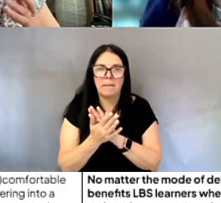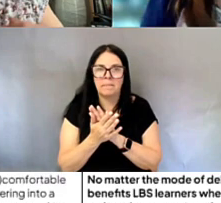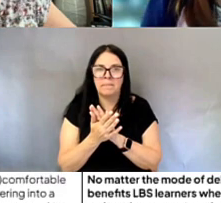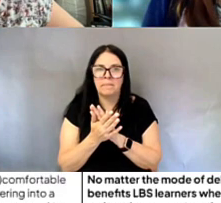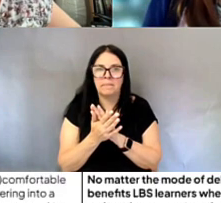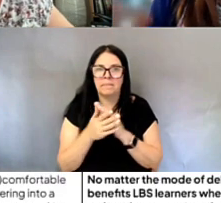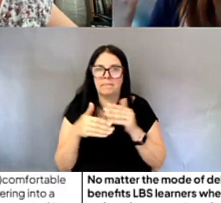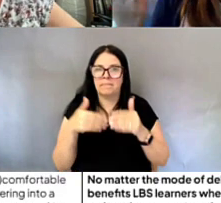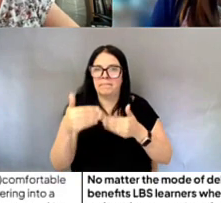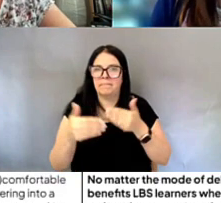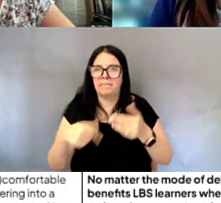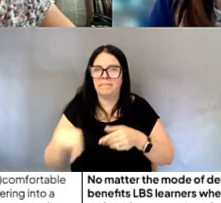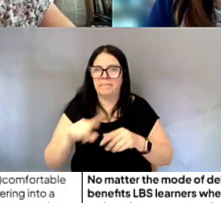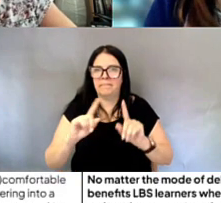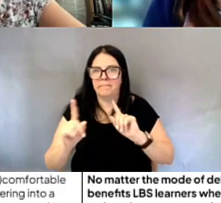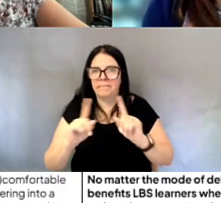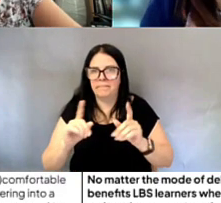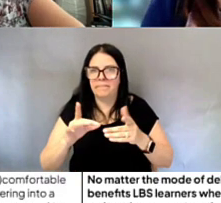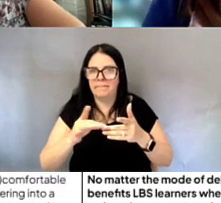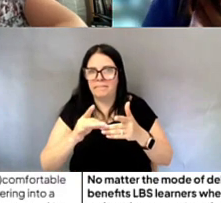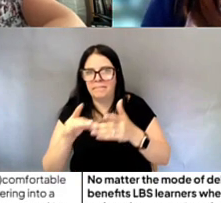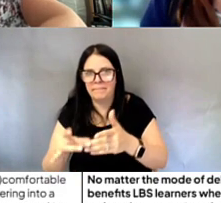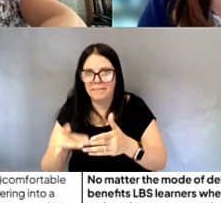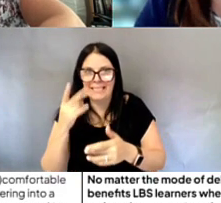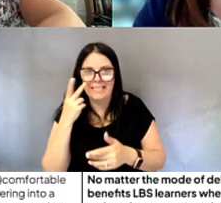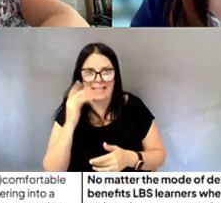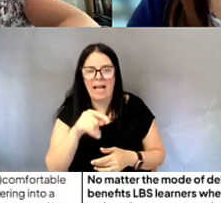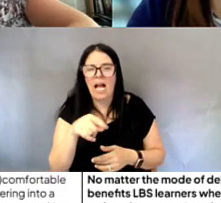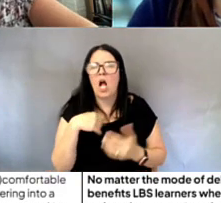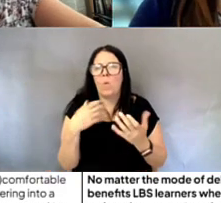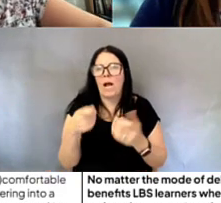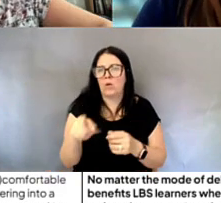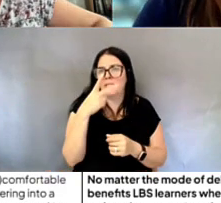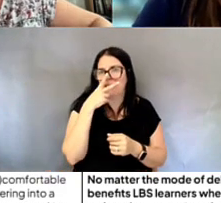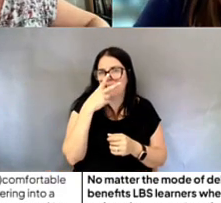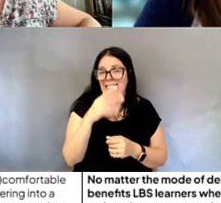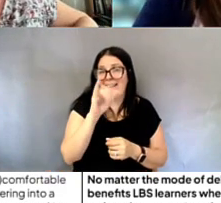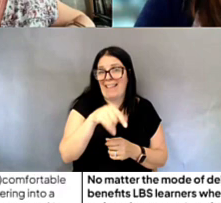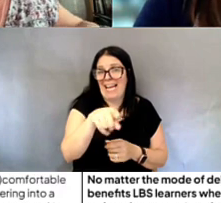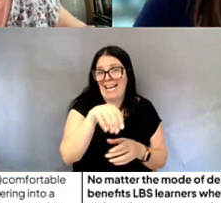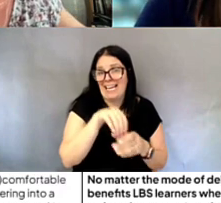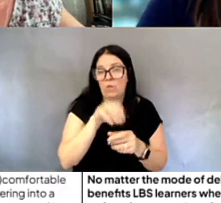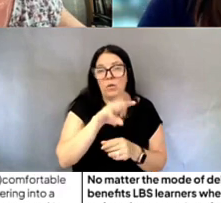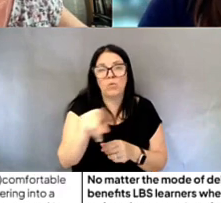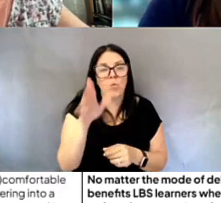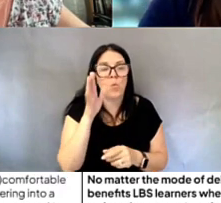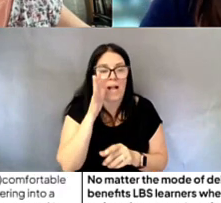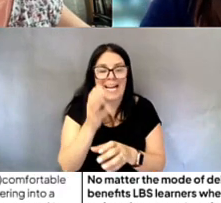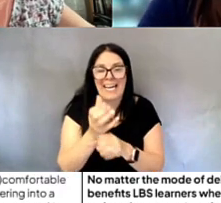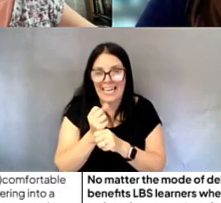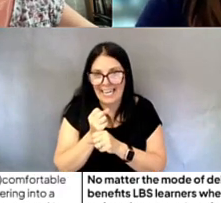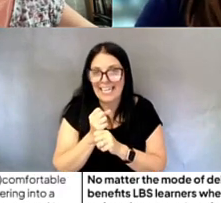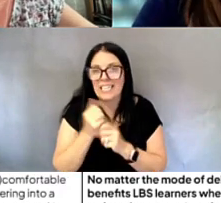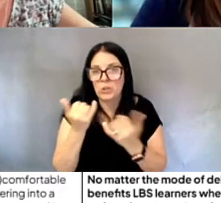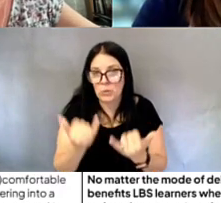or an extension. What I'd like you to see, one of the resources that you will walk away with as well today. I'm